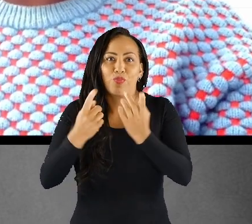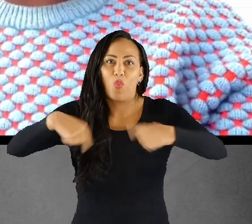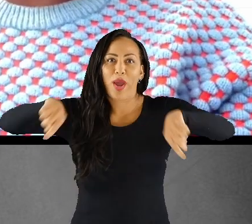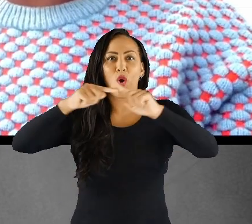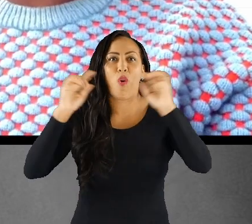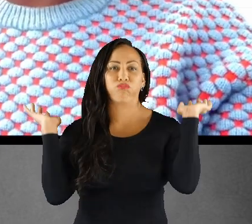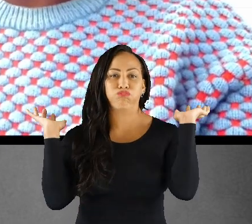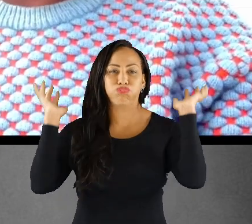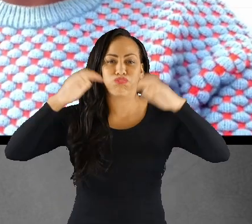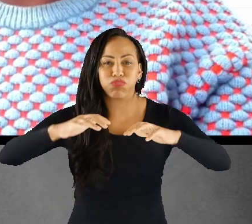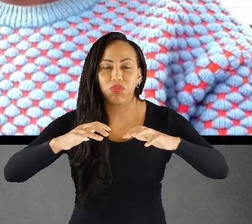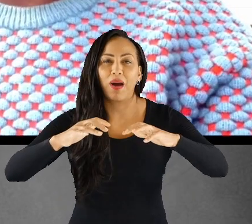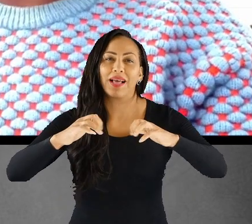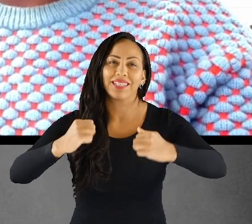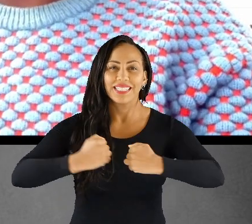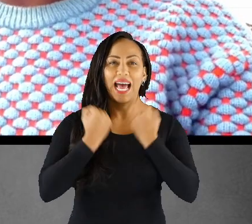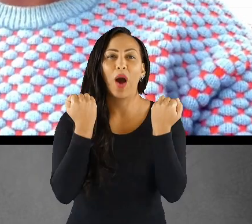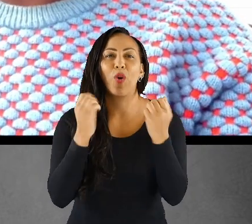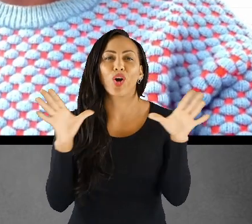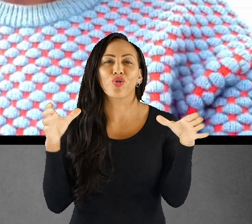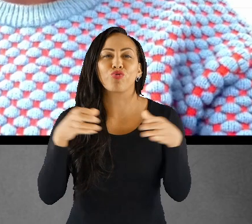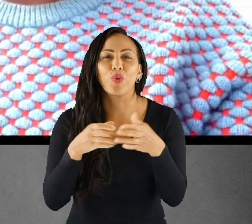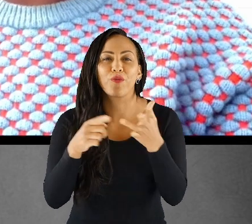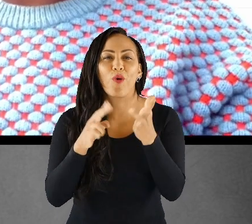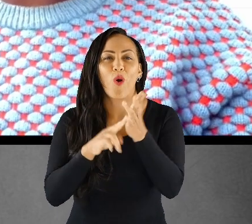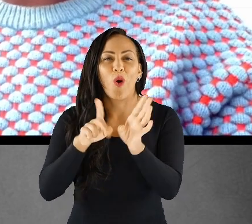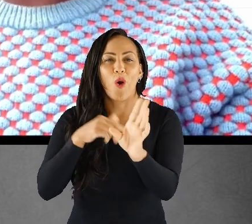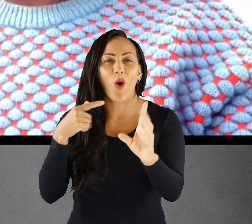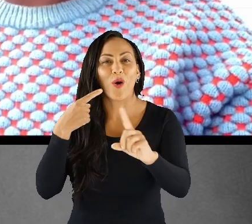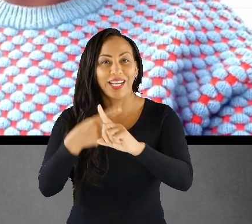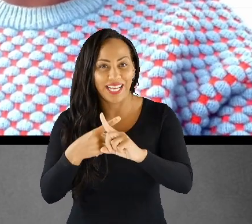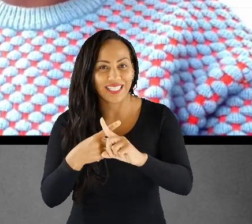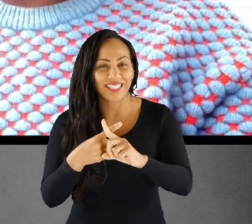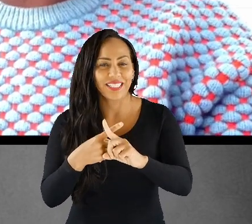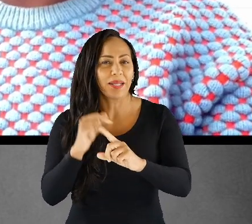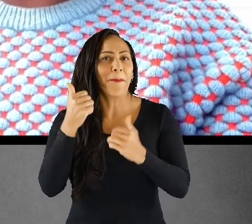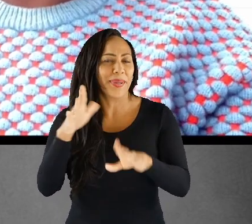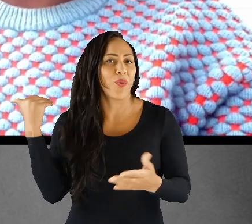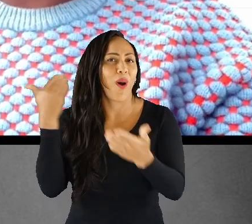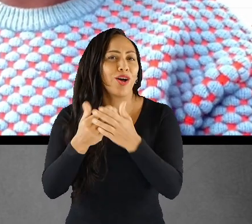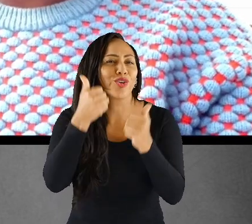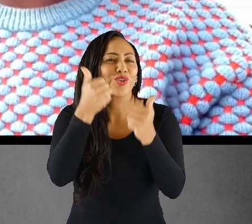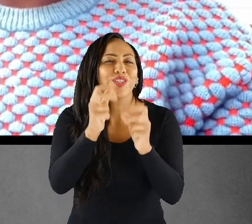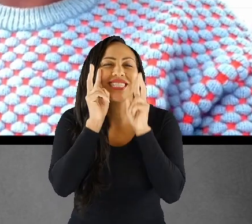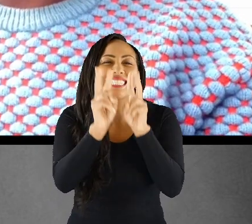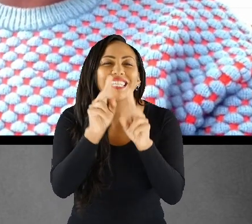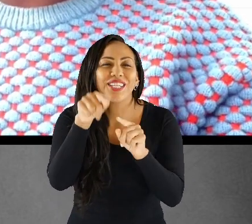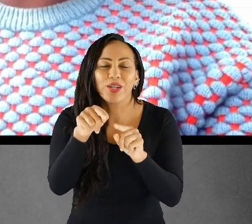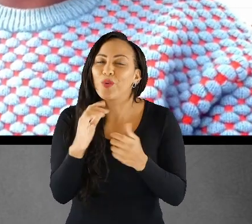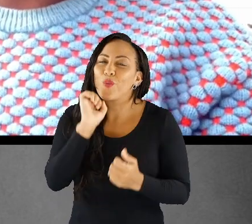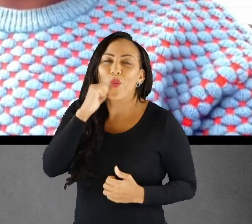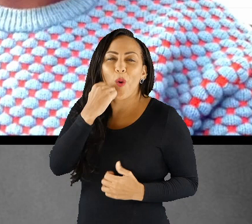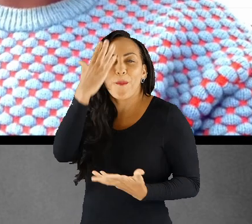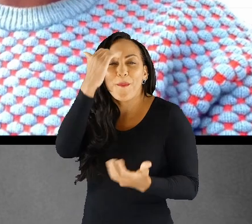got together as the group, as the Onyx group. Yeah. No, it's been a while. It's good to see you as well. Yeah, warm memories